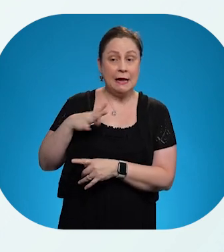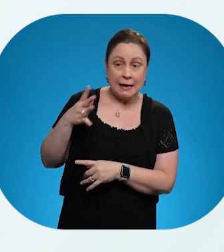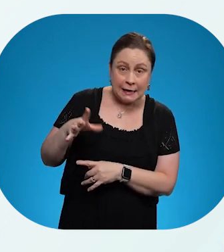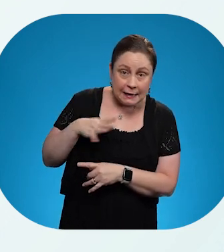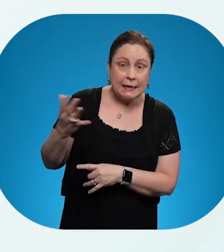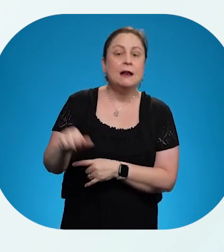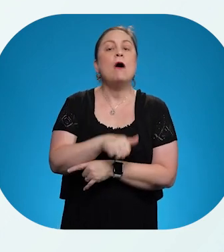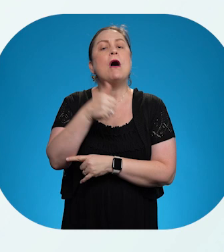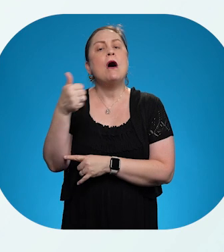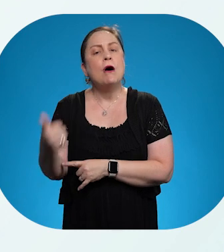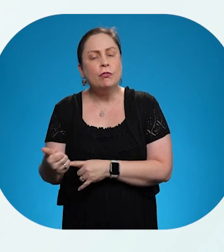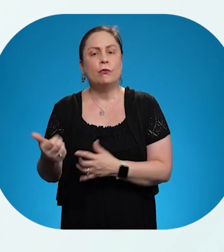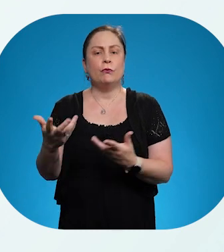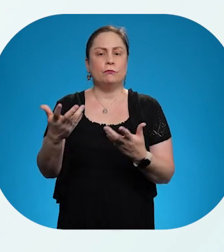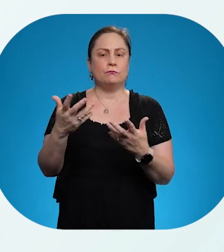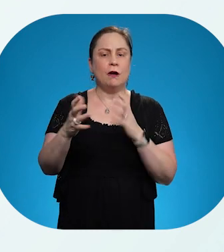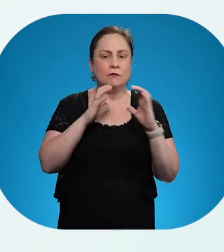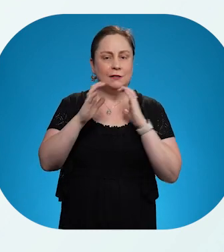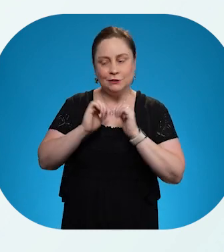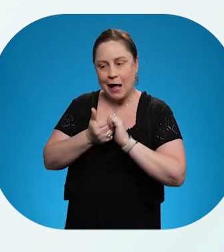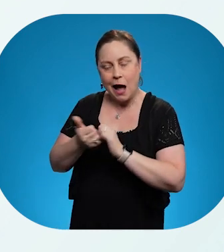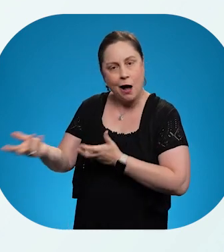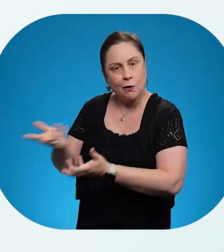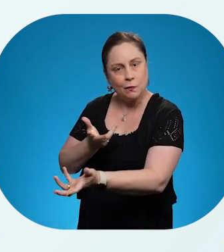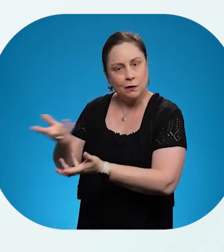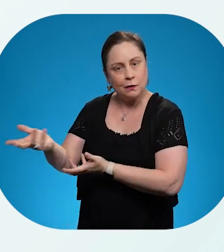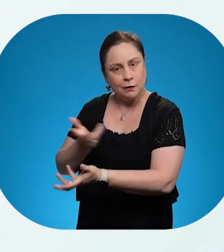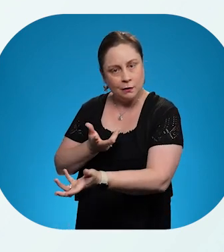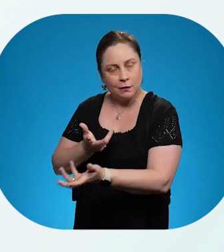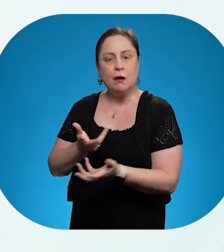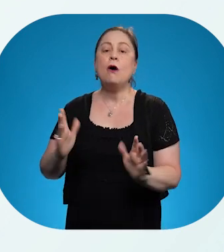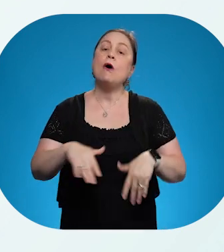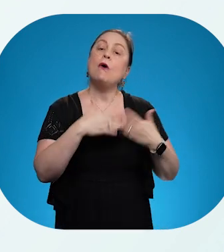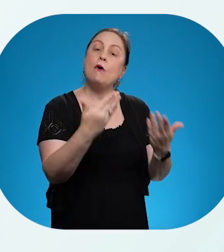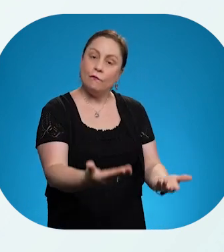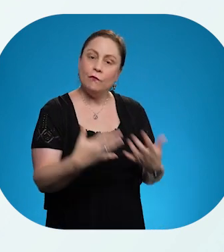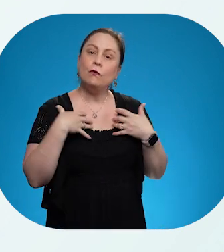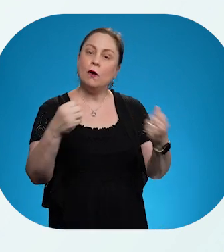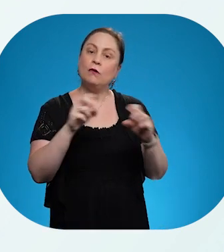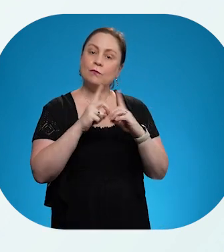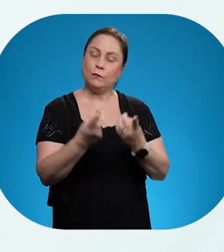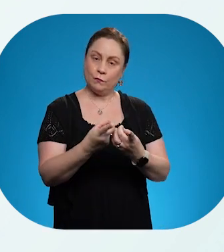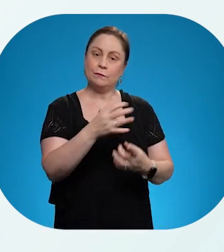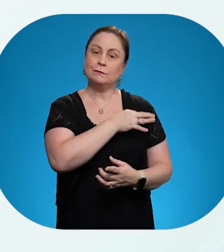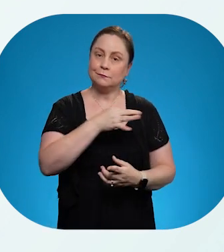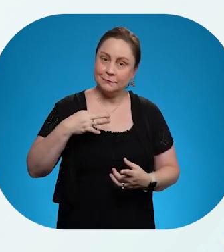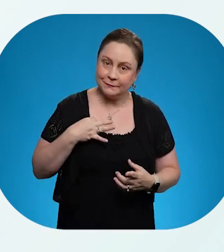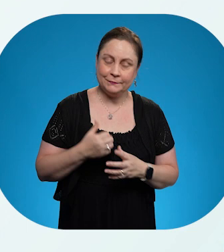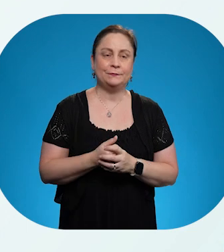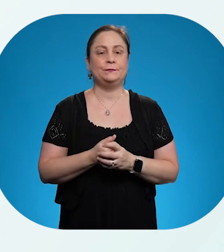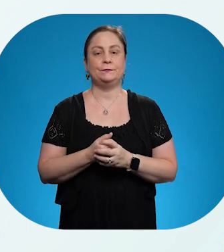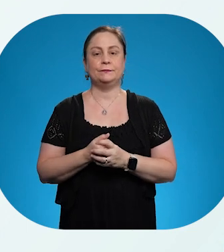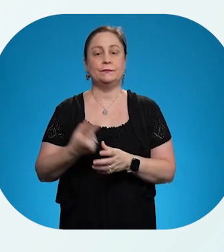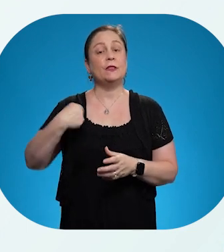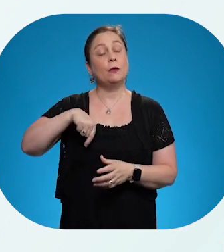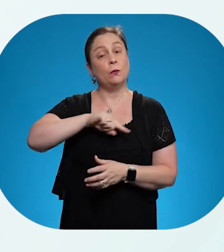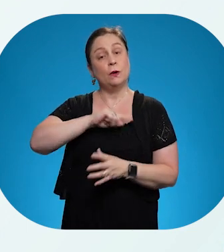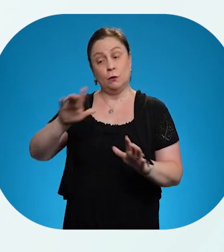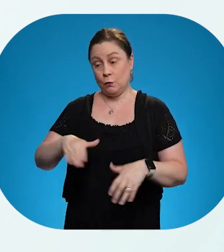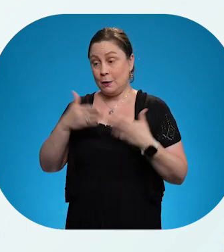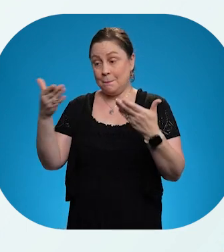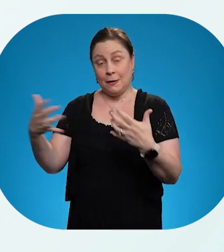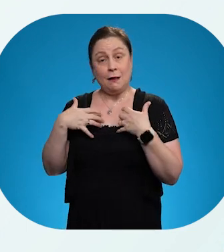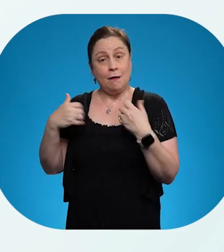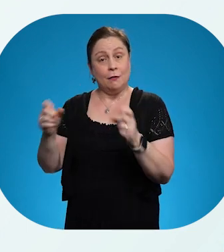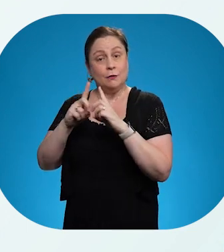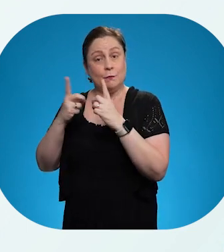other conversations around disability inclusion are offered to local health department staff. We recommend that health departments